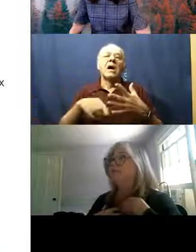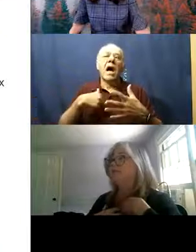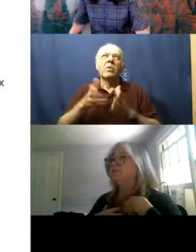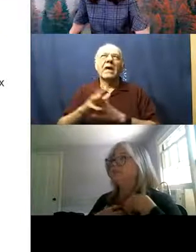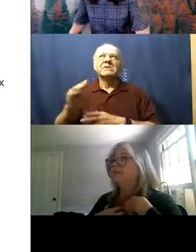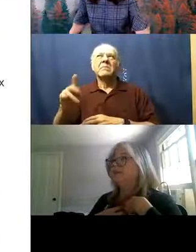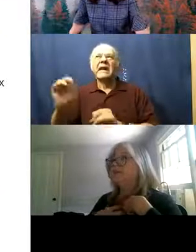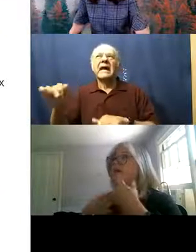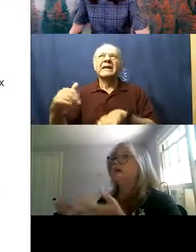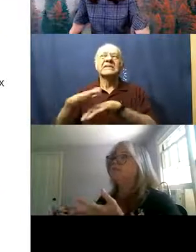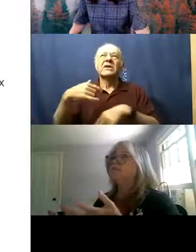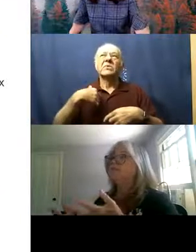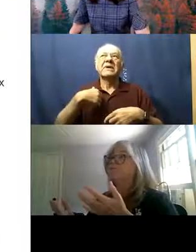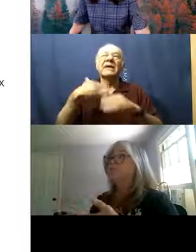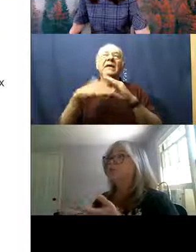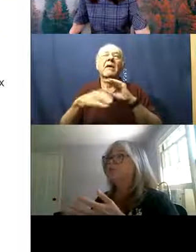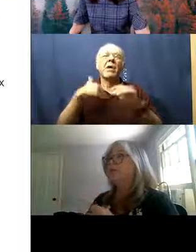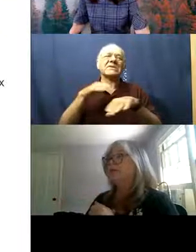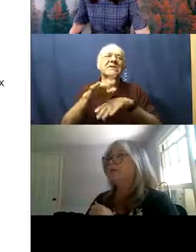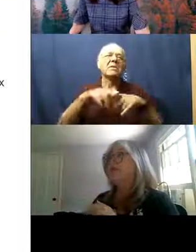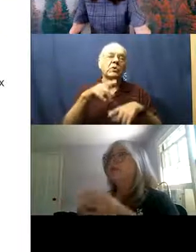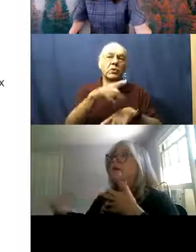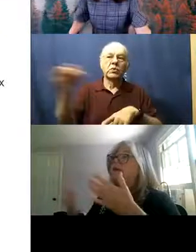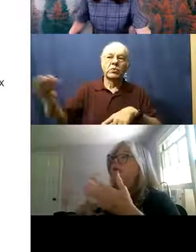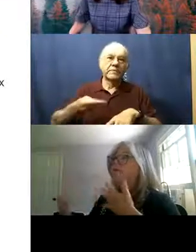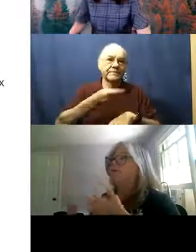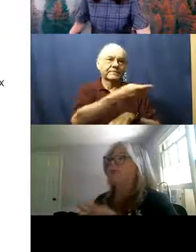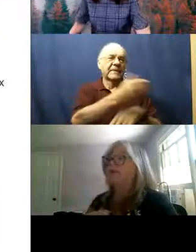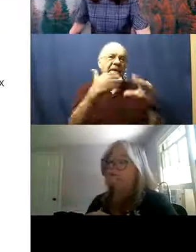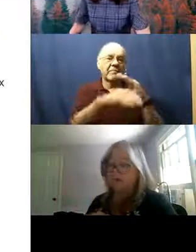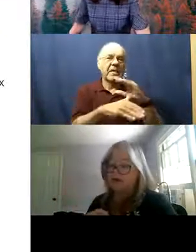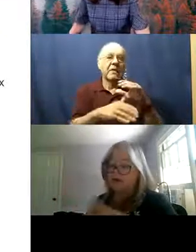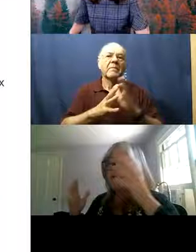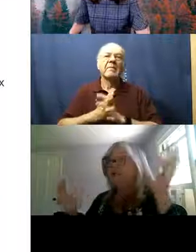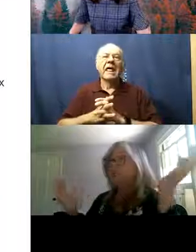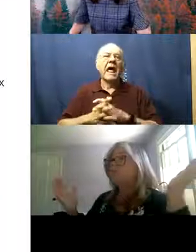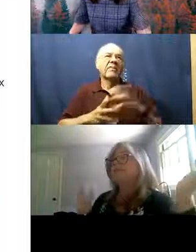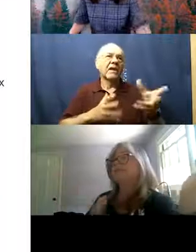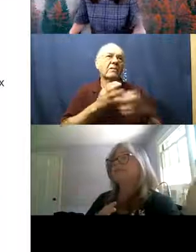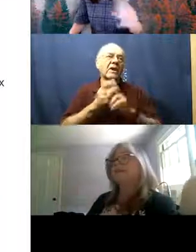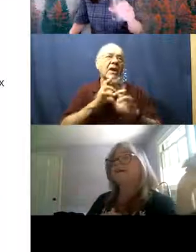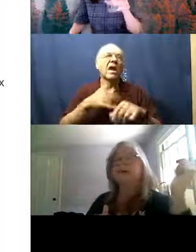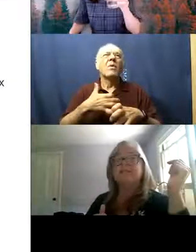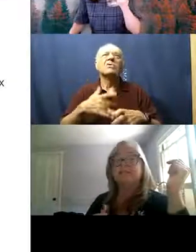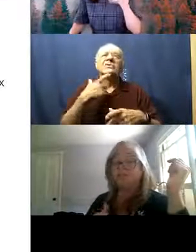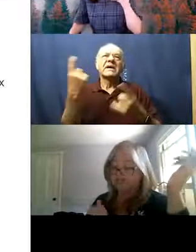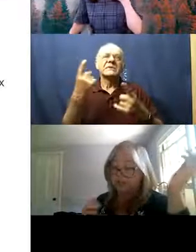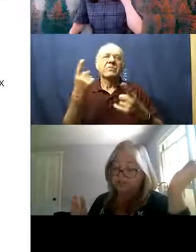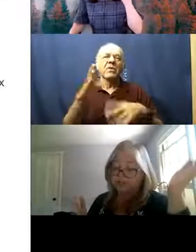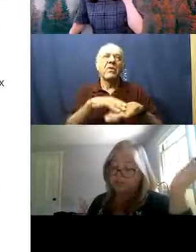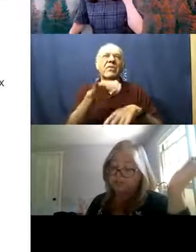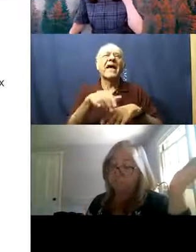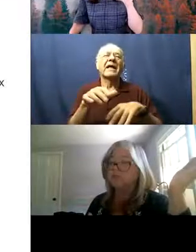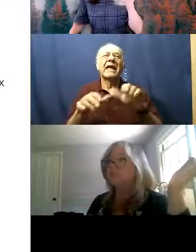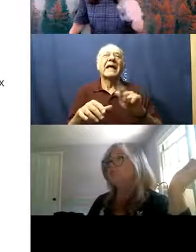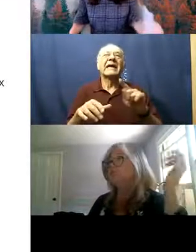he could send them to me in email. I will send them to you by email. Perfect. And then maybe get a response. I just want to say something on that assistive